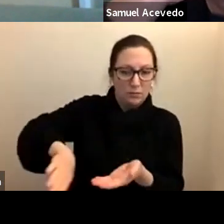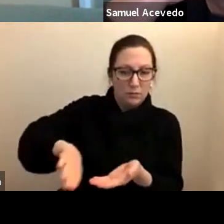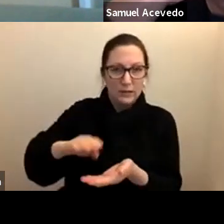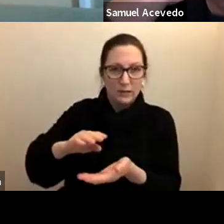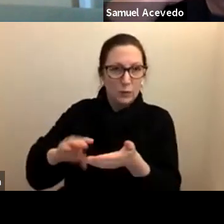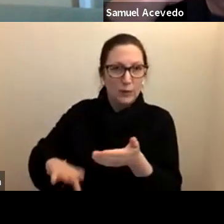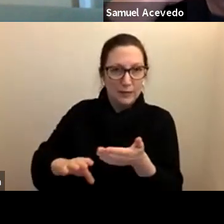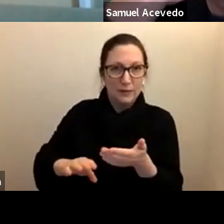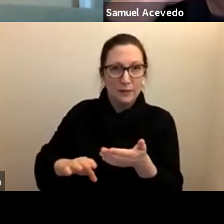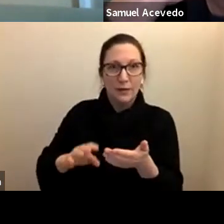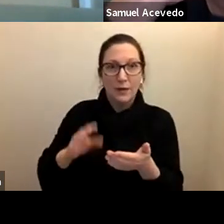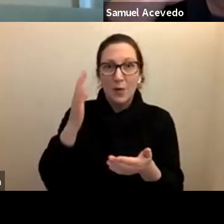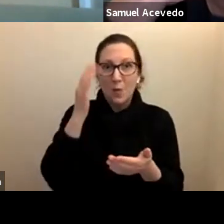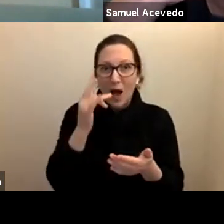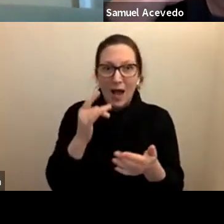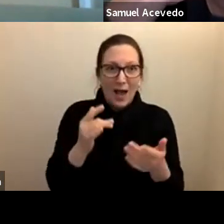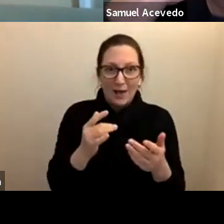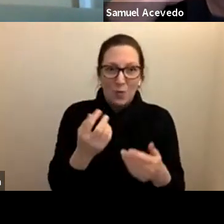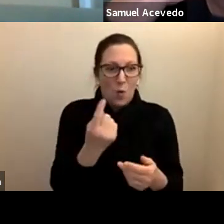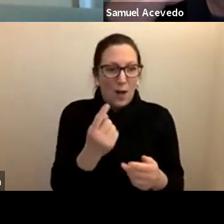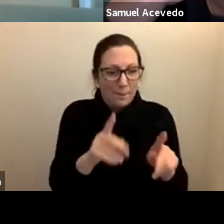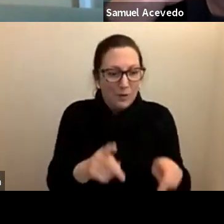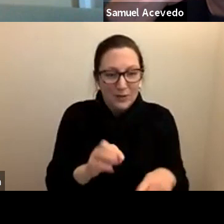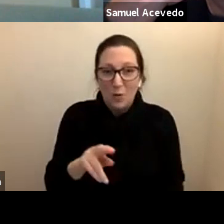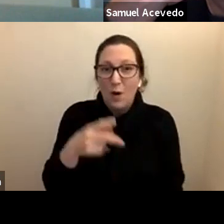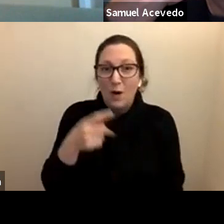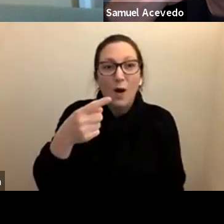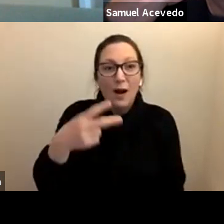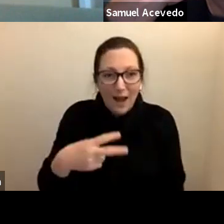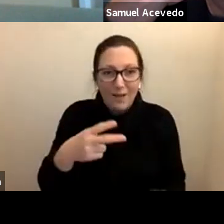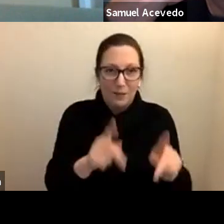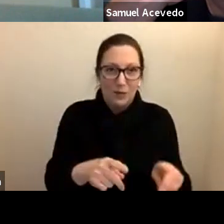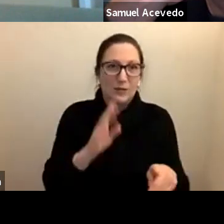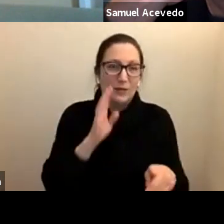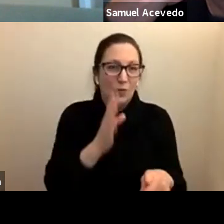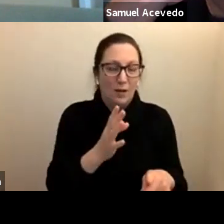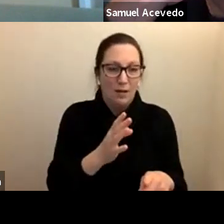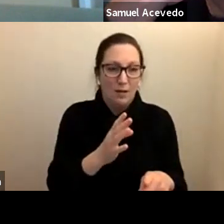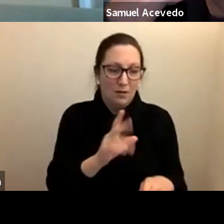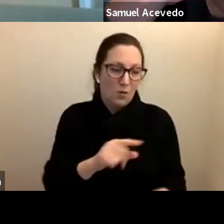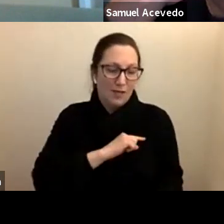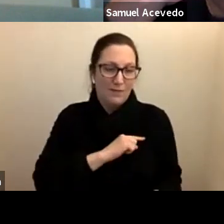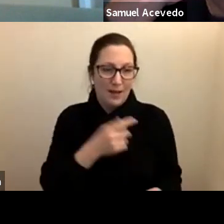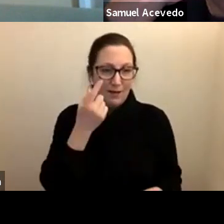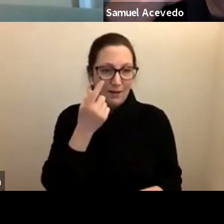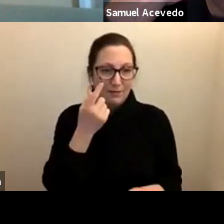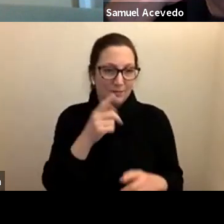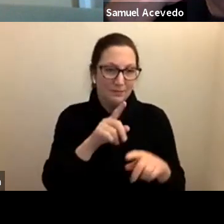one person or one half of a student would qualify for all 3 schools combined based on the size of their school.